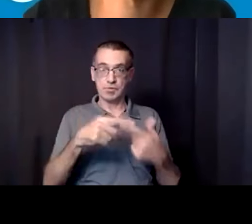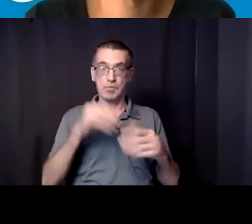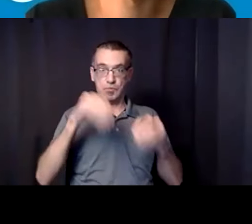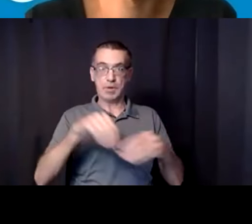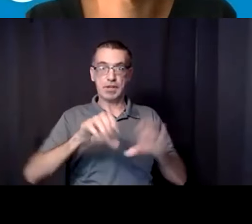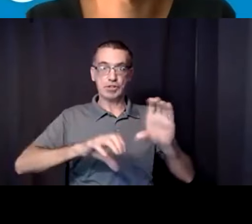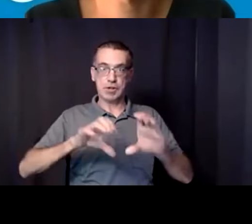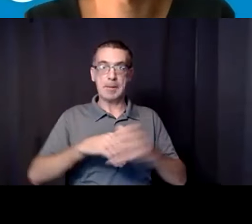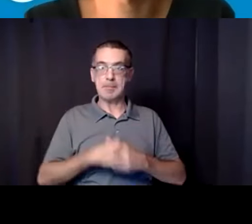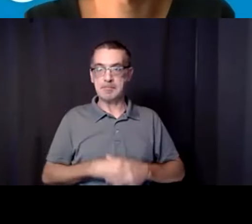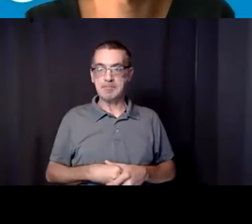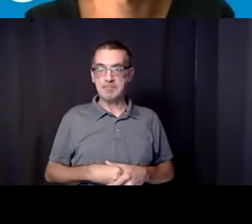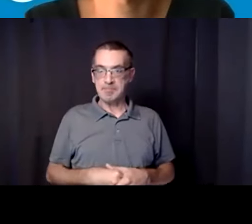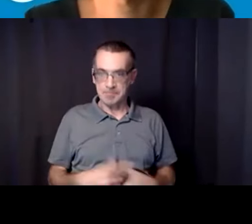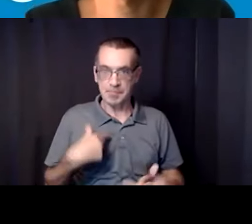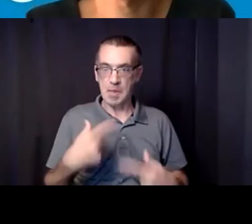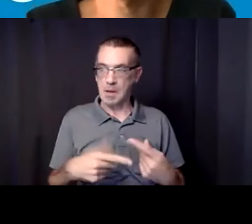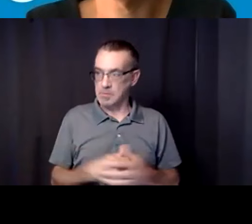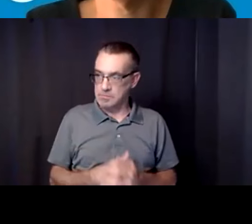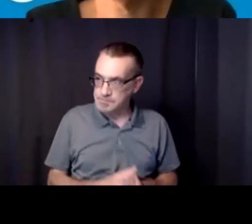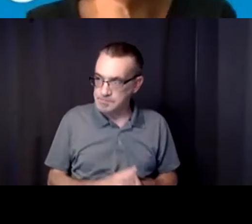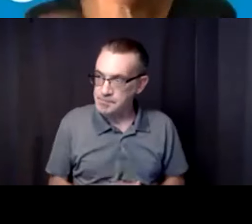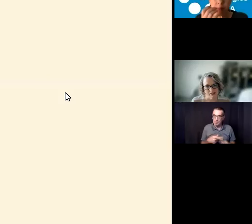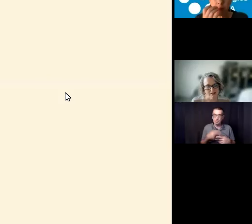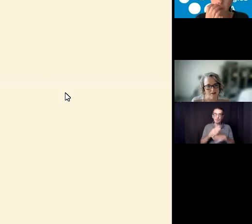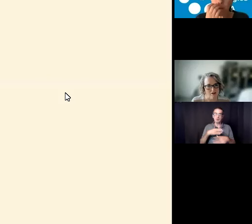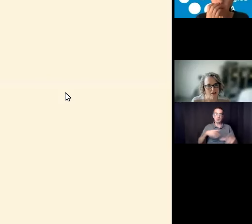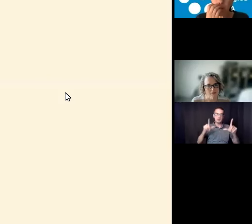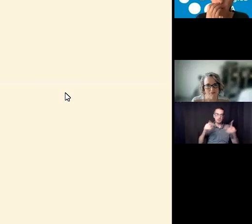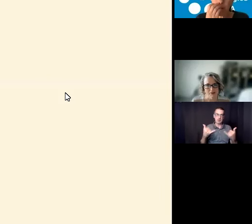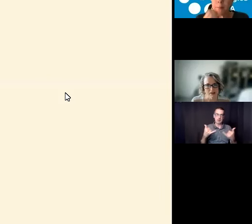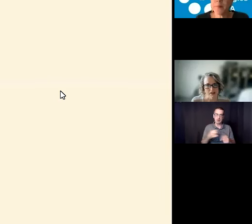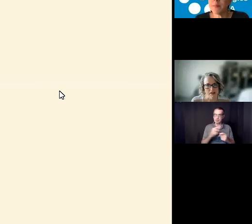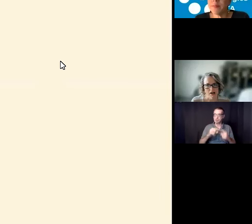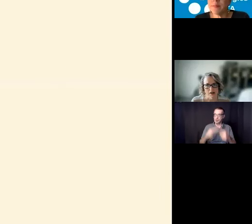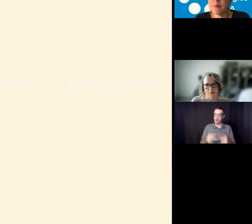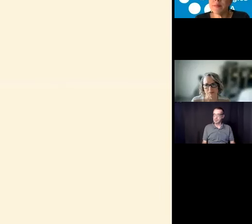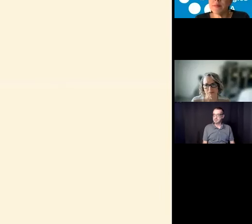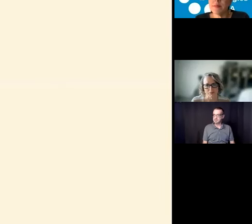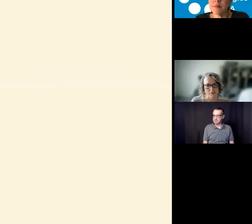as you go. So I'm going to share my screen now to get us started.